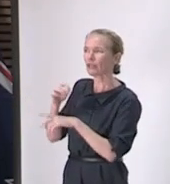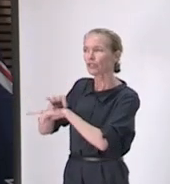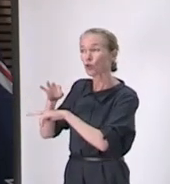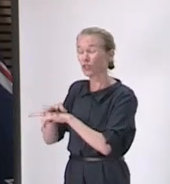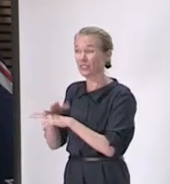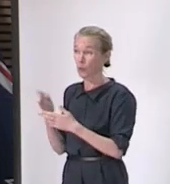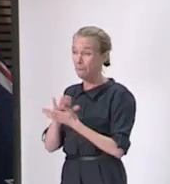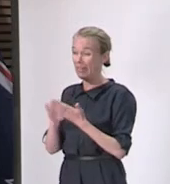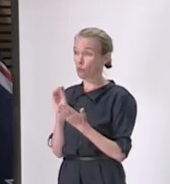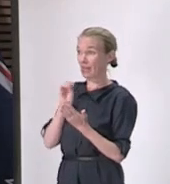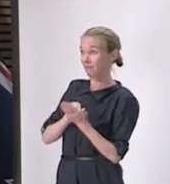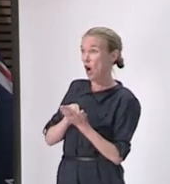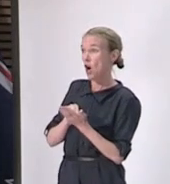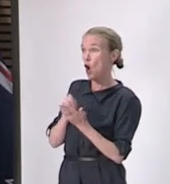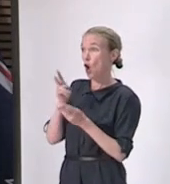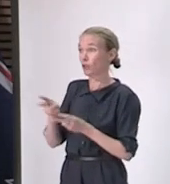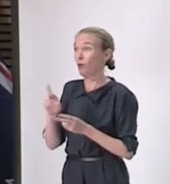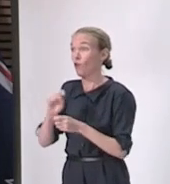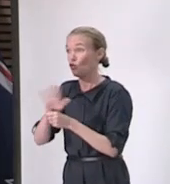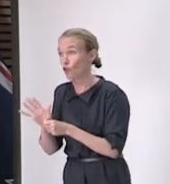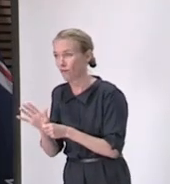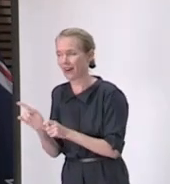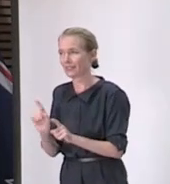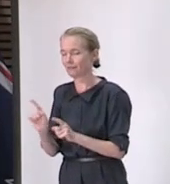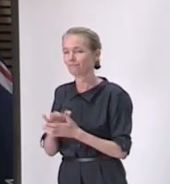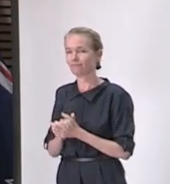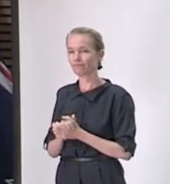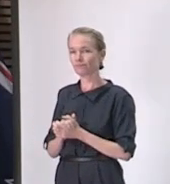or categorises COVID patients in hospital for the benefit of the public.